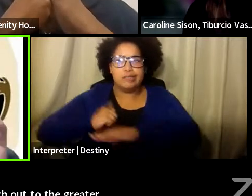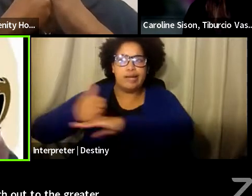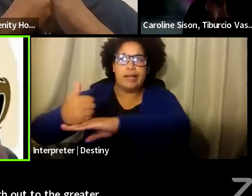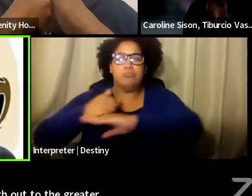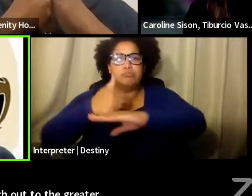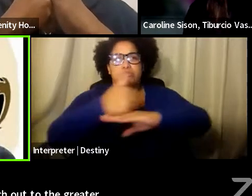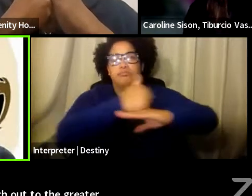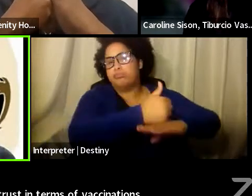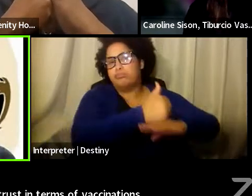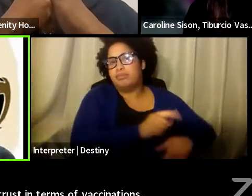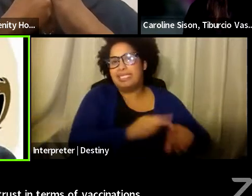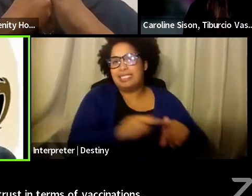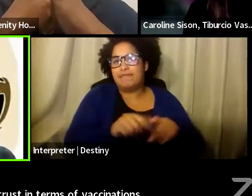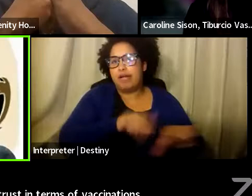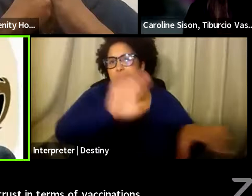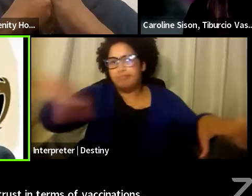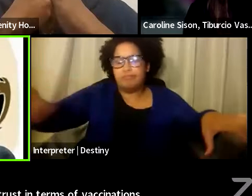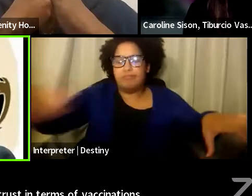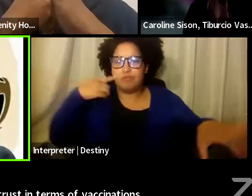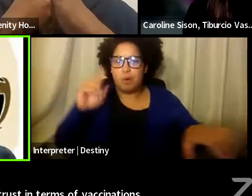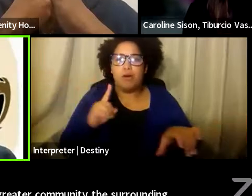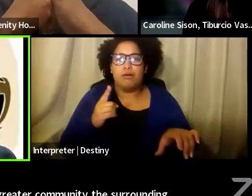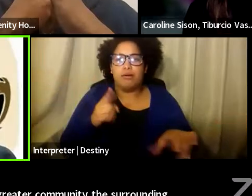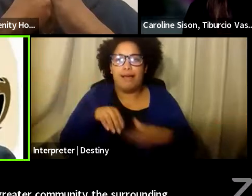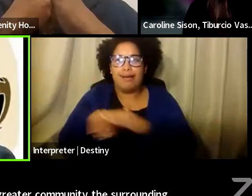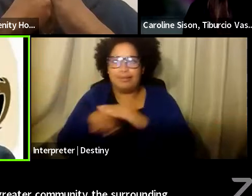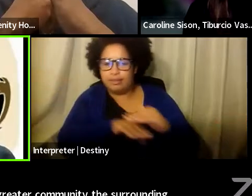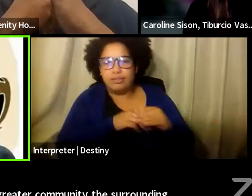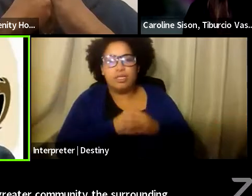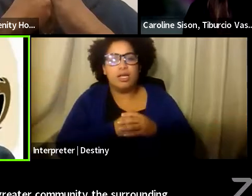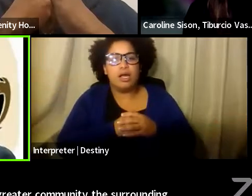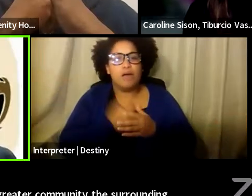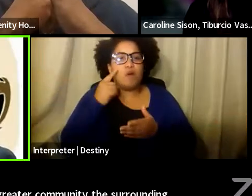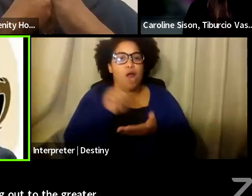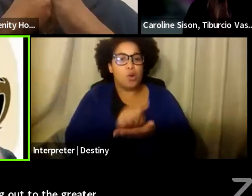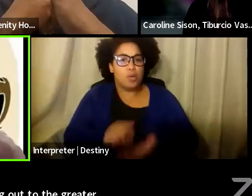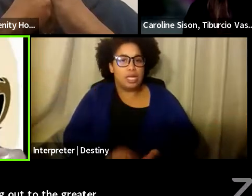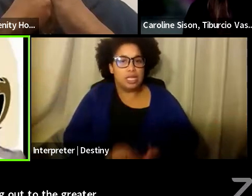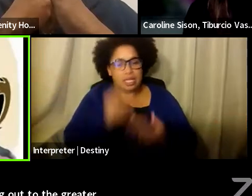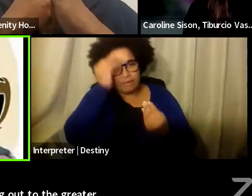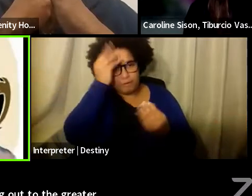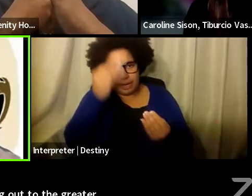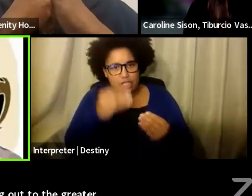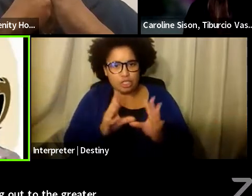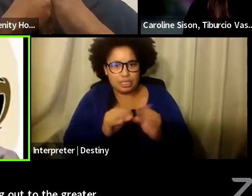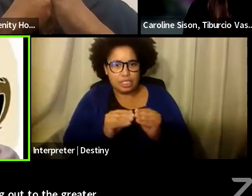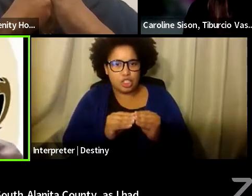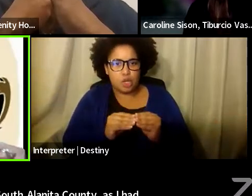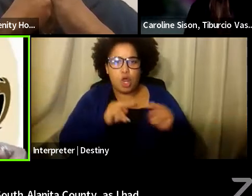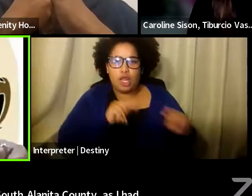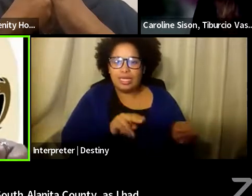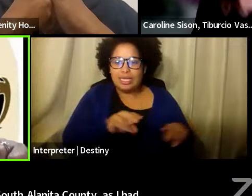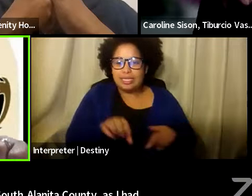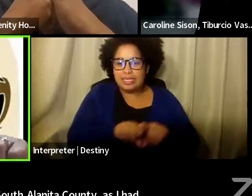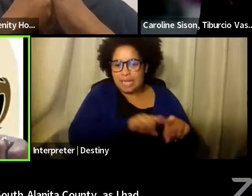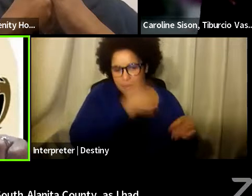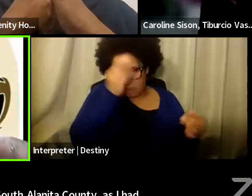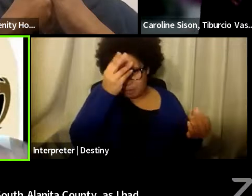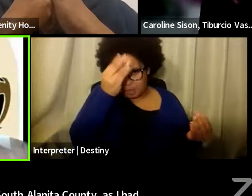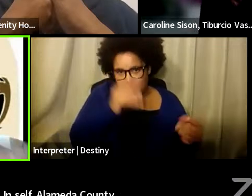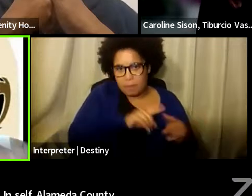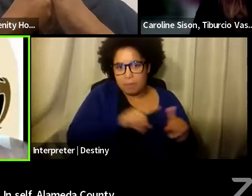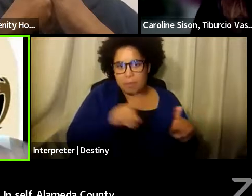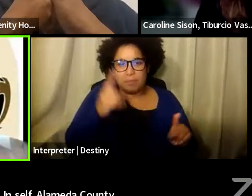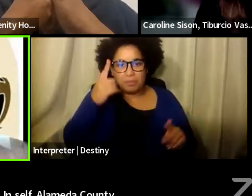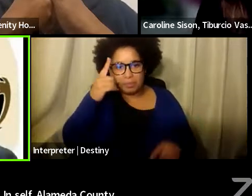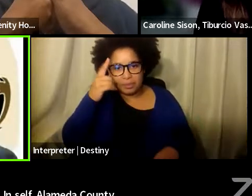say the one thing that I think is very different about what we do in our weekly information sessions, we're looking at the same data, but